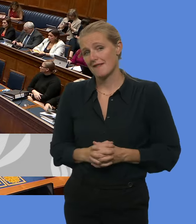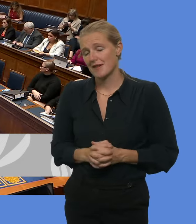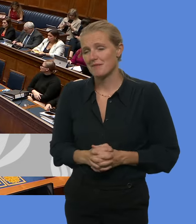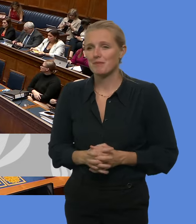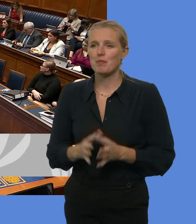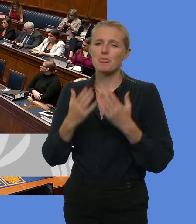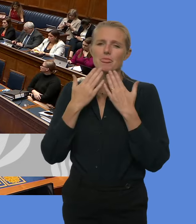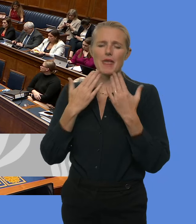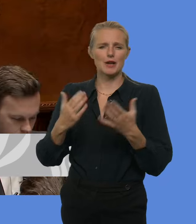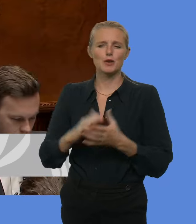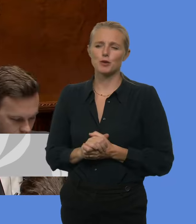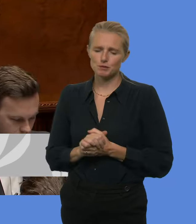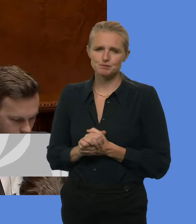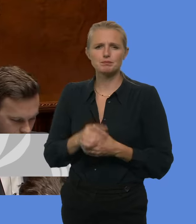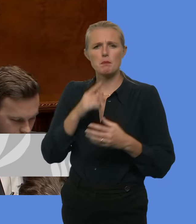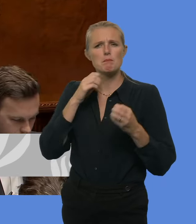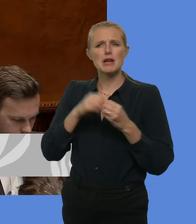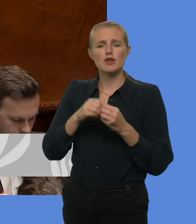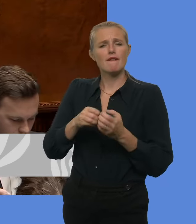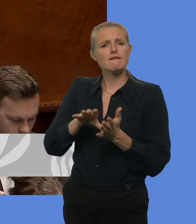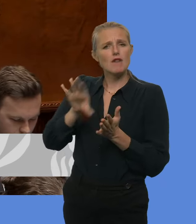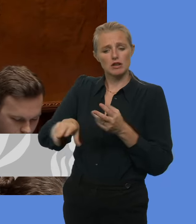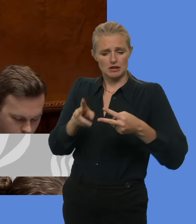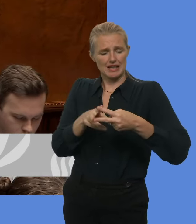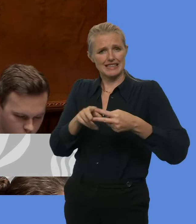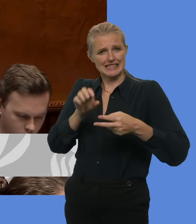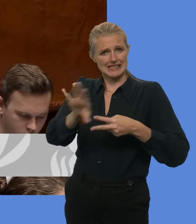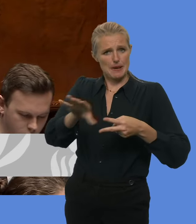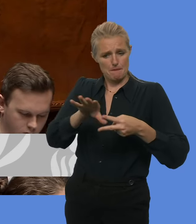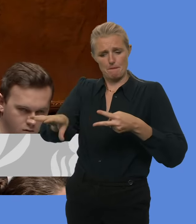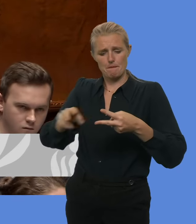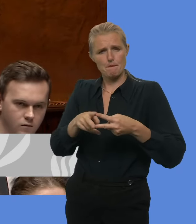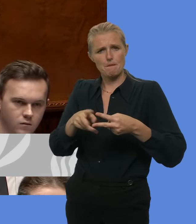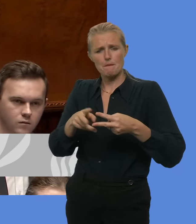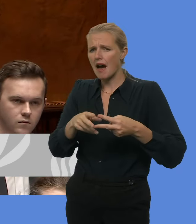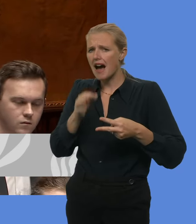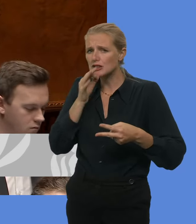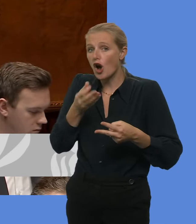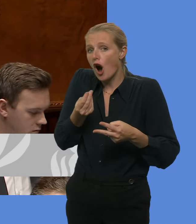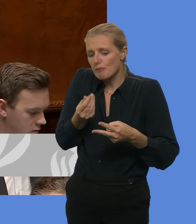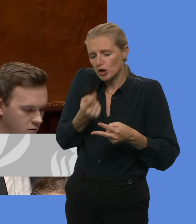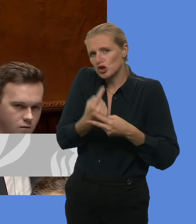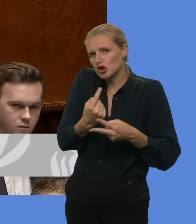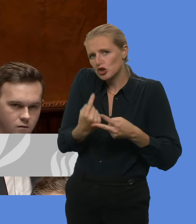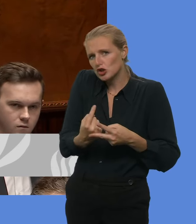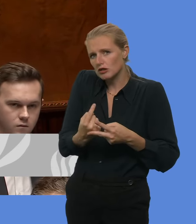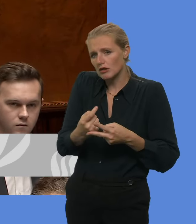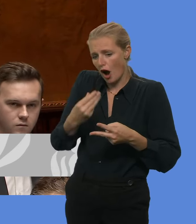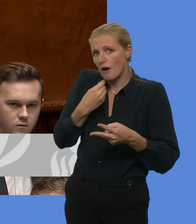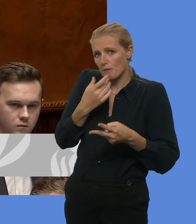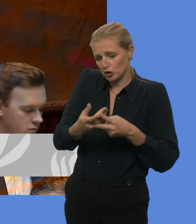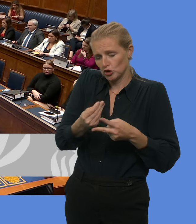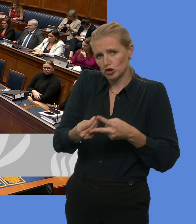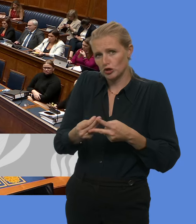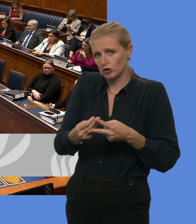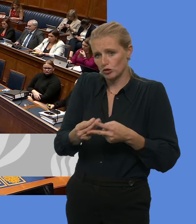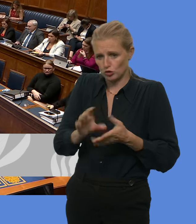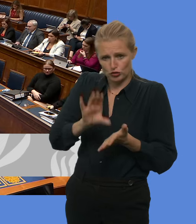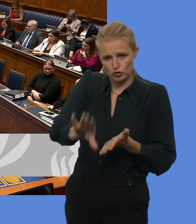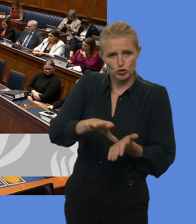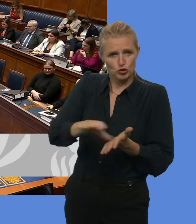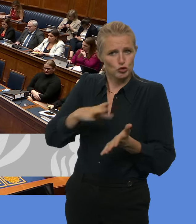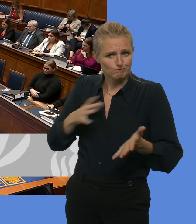and you've mentioned some funding schemes there. Can you elaborate about how much resource has been set aside to facilitate this? Deputy First